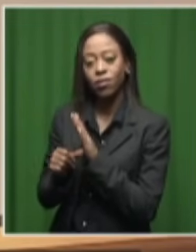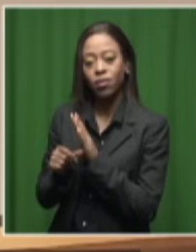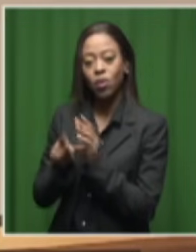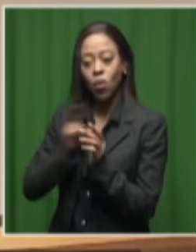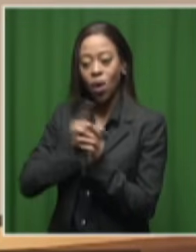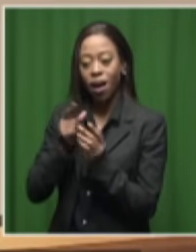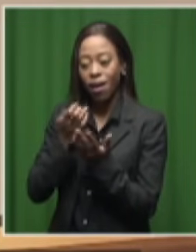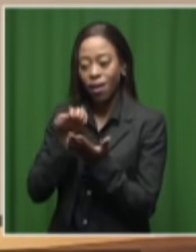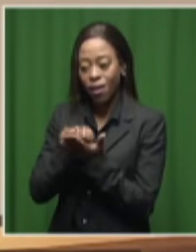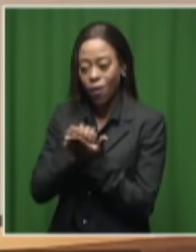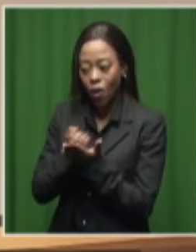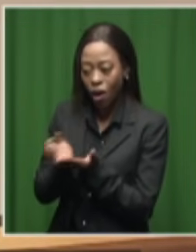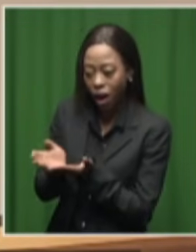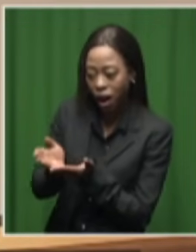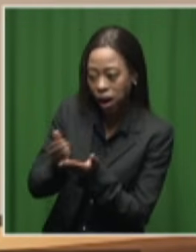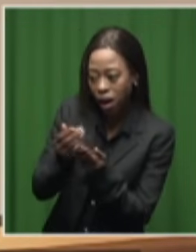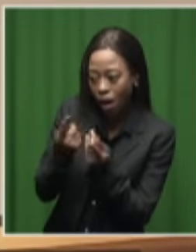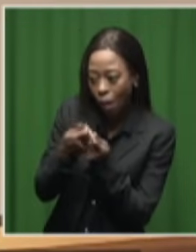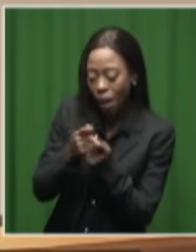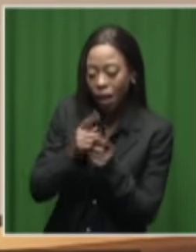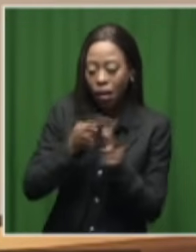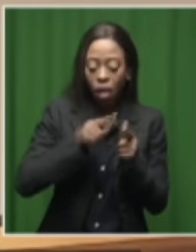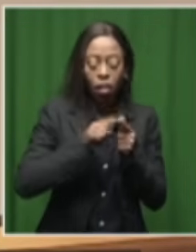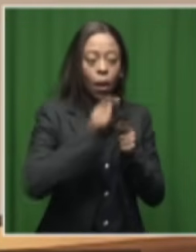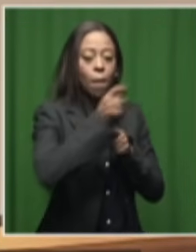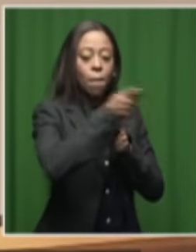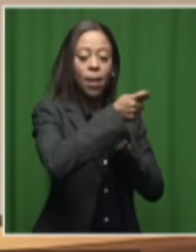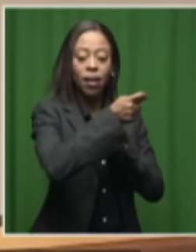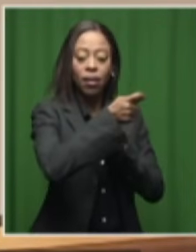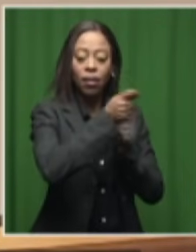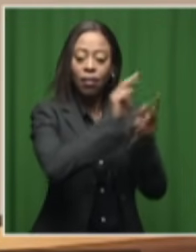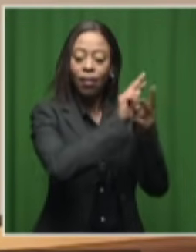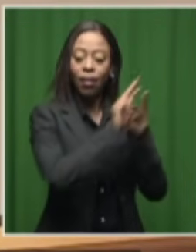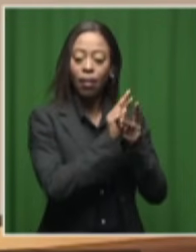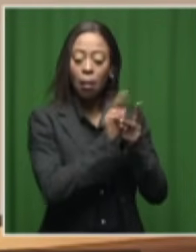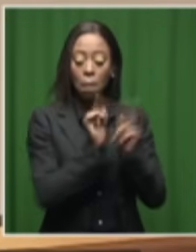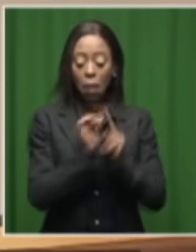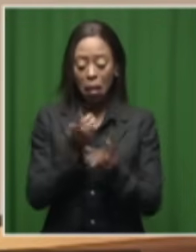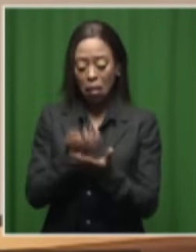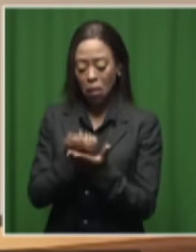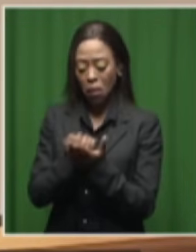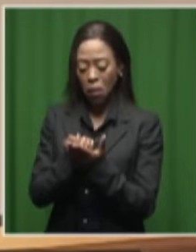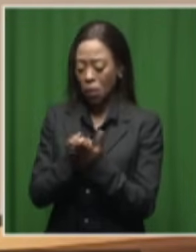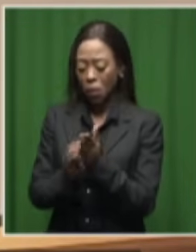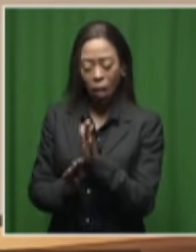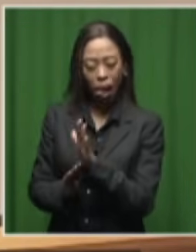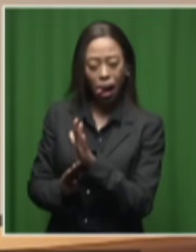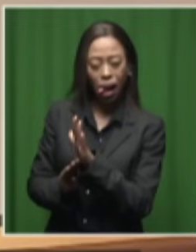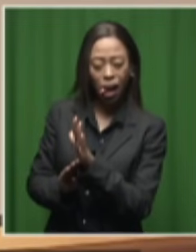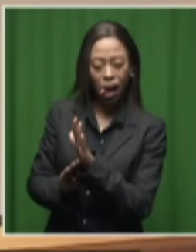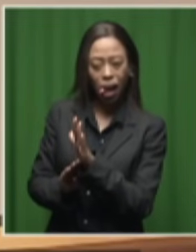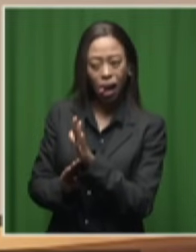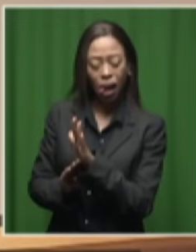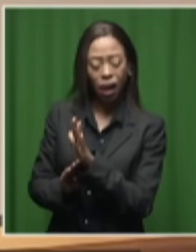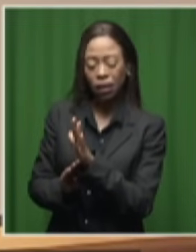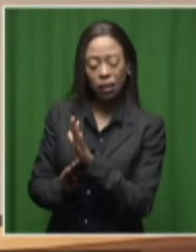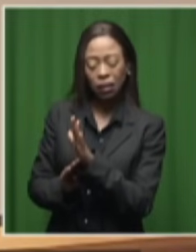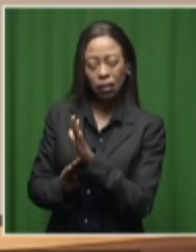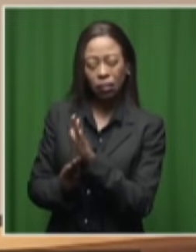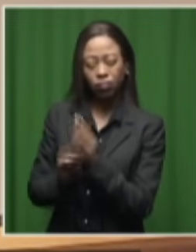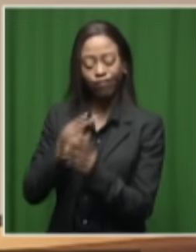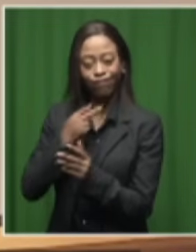that debt. We're saying at the rate at which the economy at the moment is growing, its capacity to service